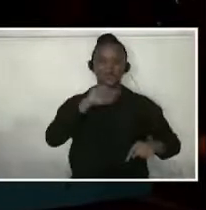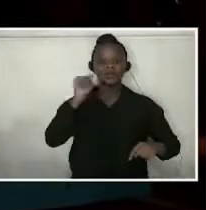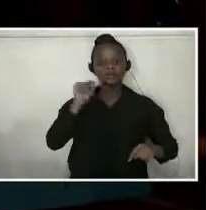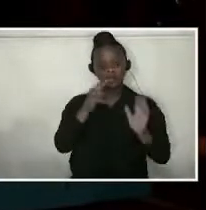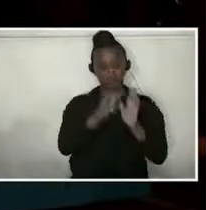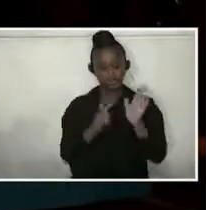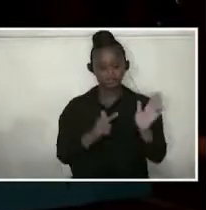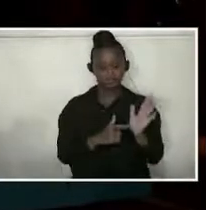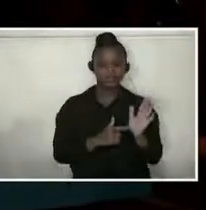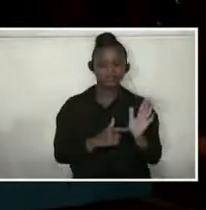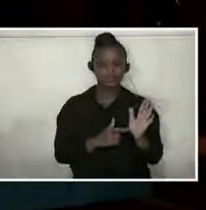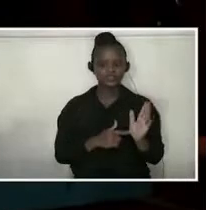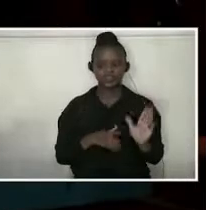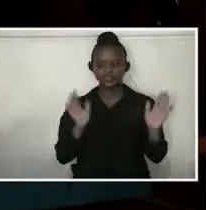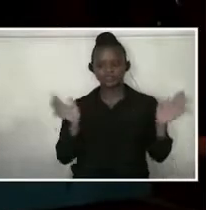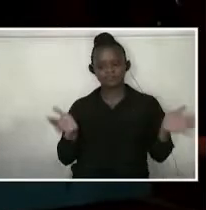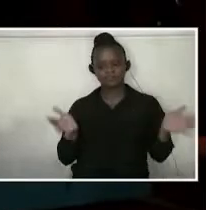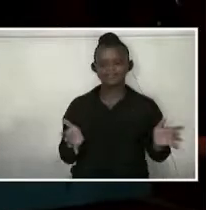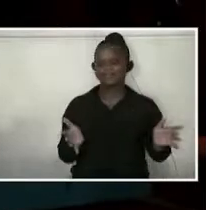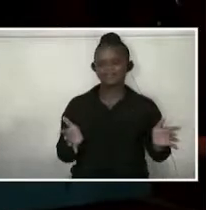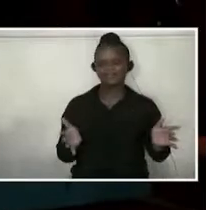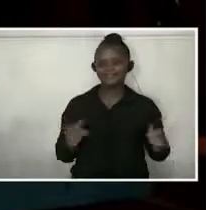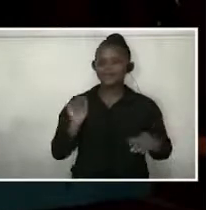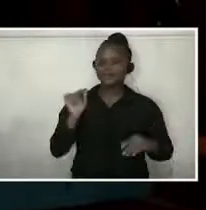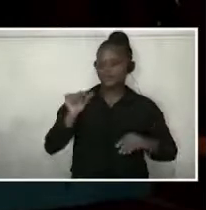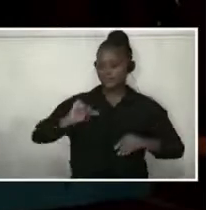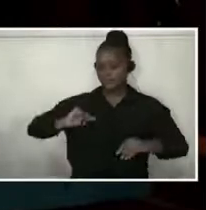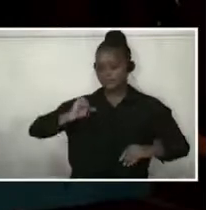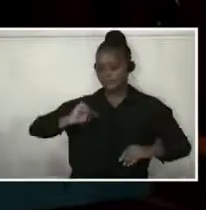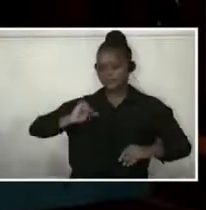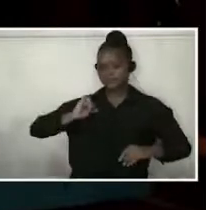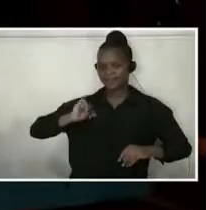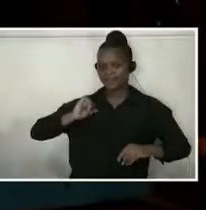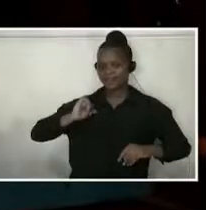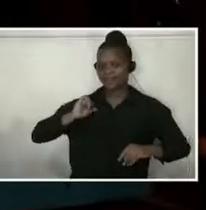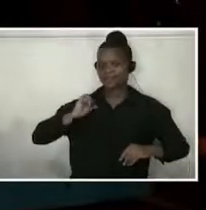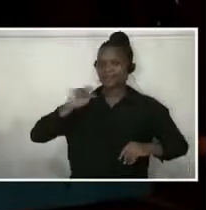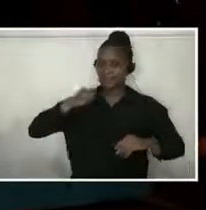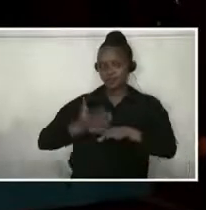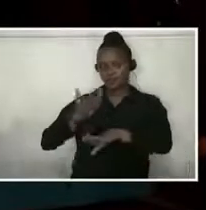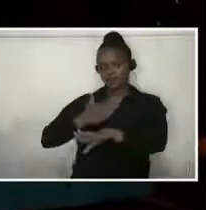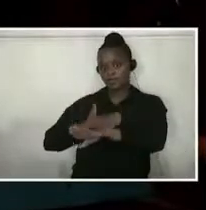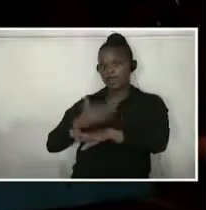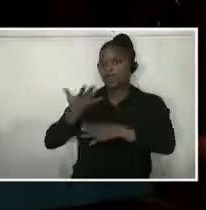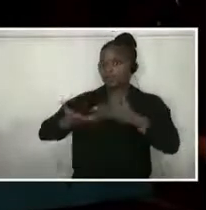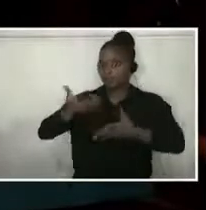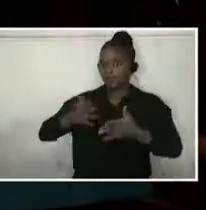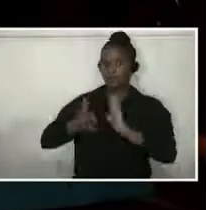such. This municipality could have been running much more effective than they are now if there was.